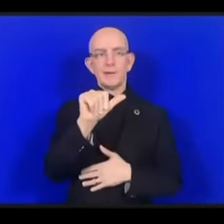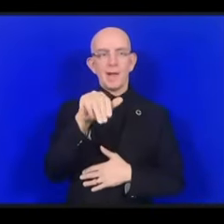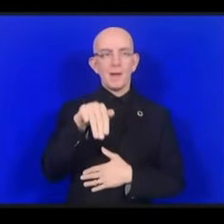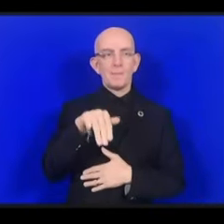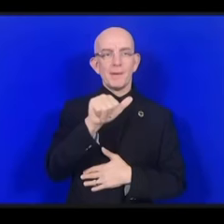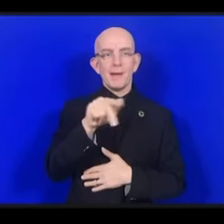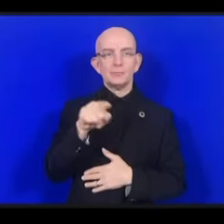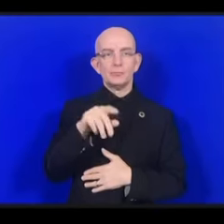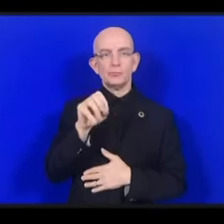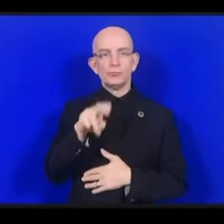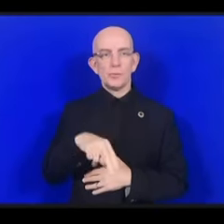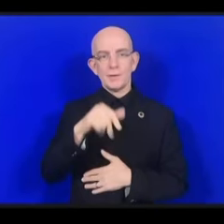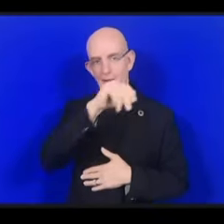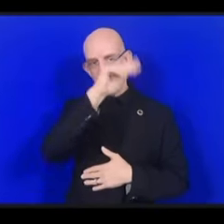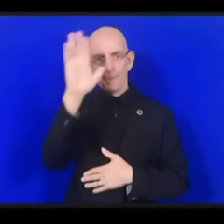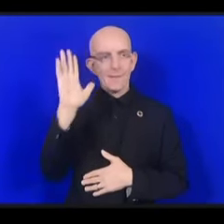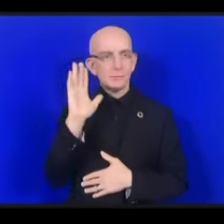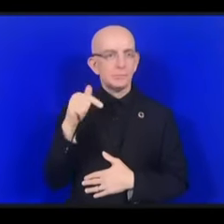initiatives.